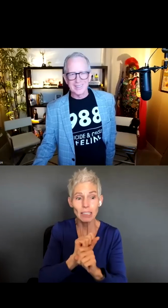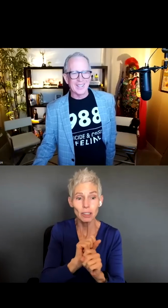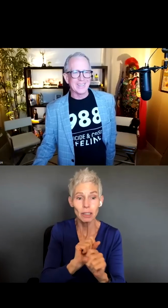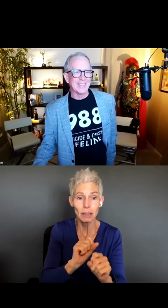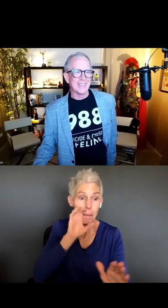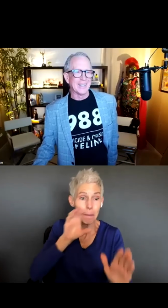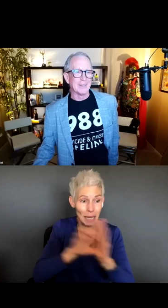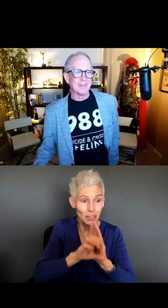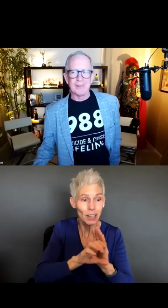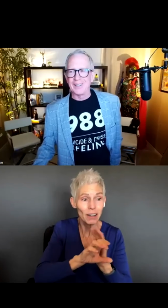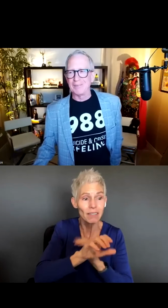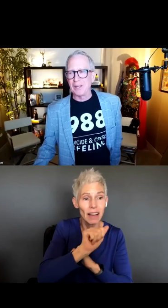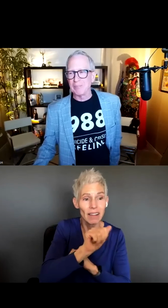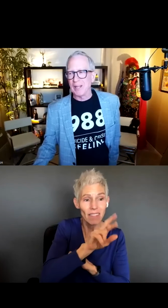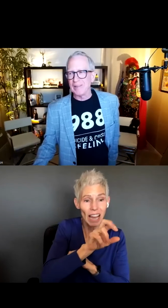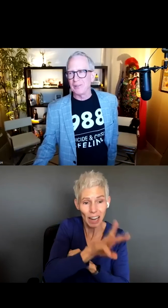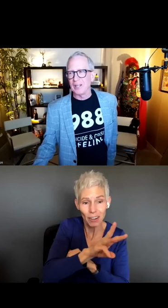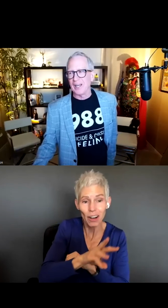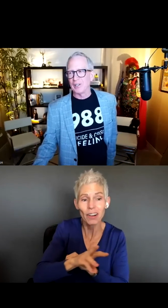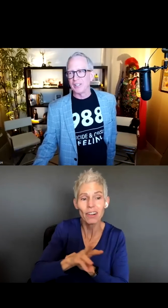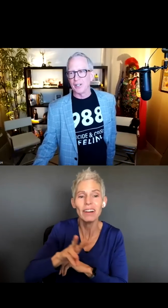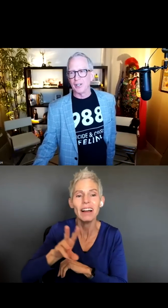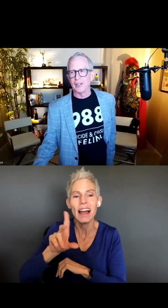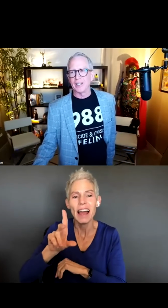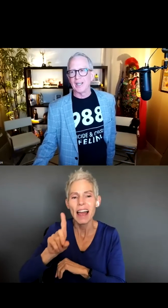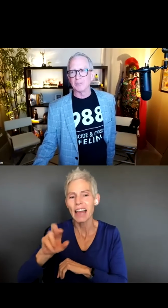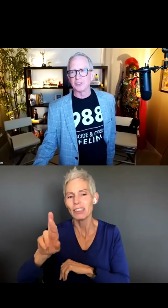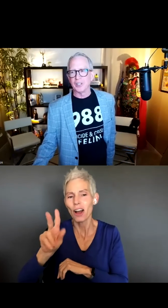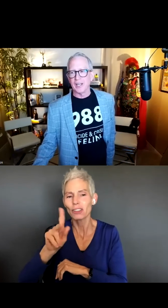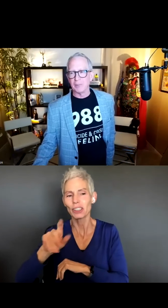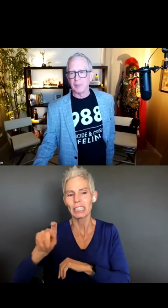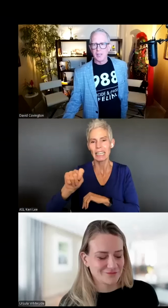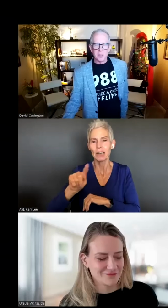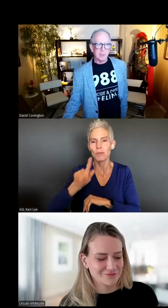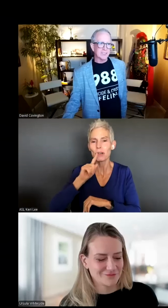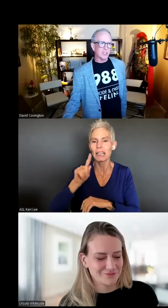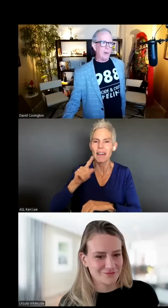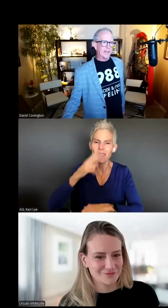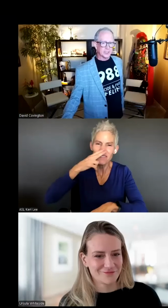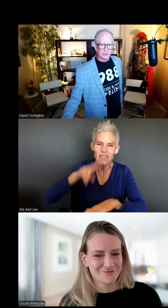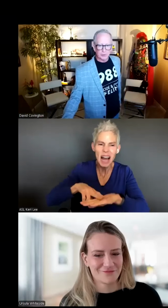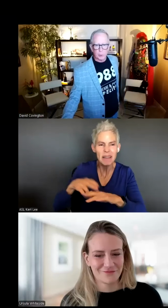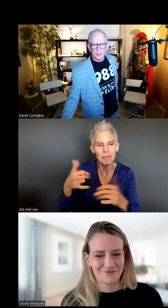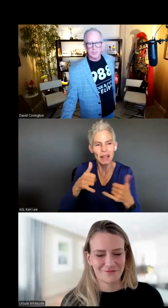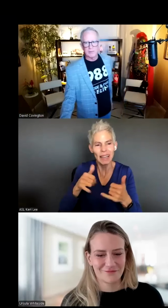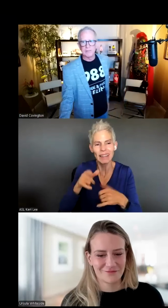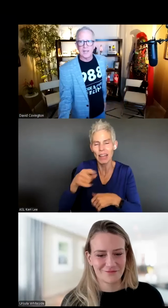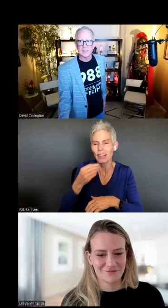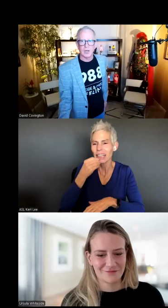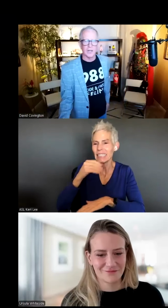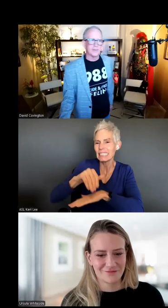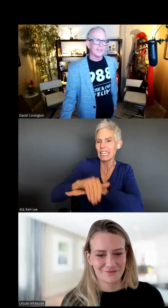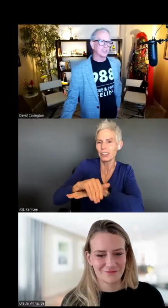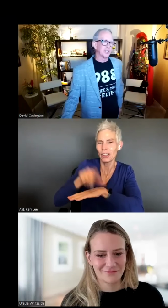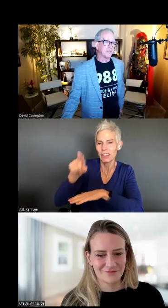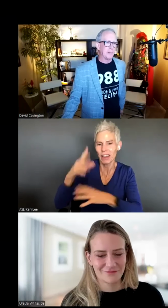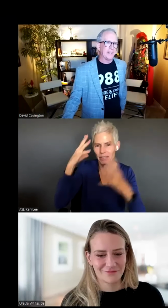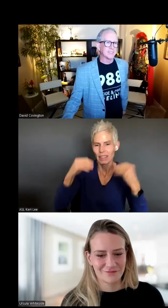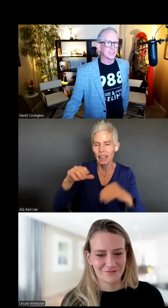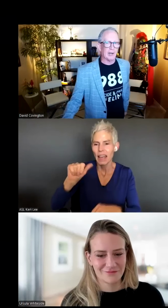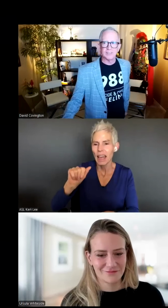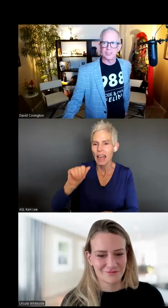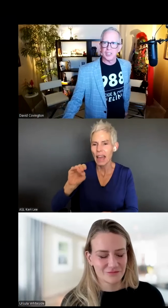and Dr. Kate being playful at our dinner in Amsterdam. But let's go back and just quickly reflect on the history